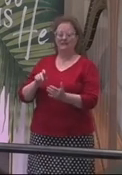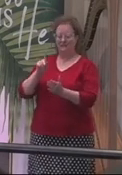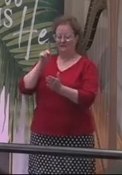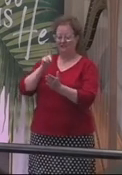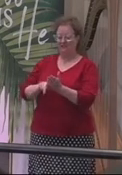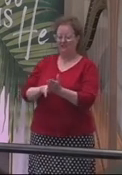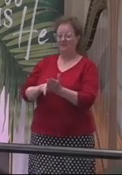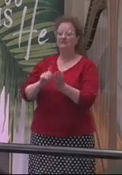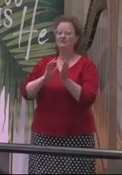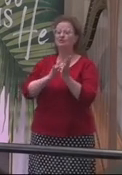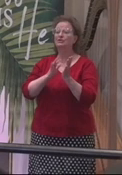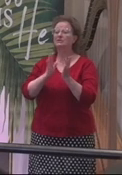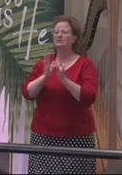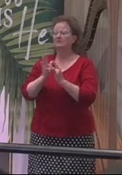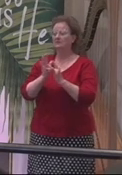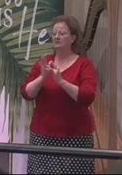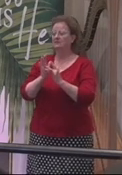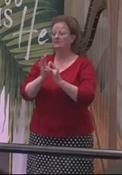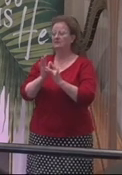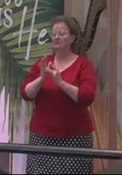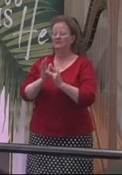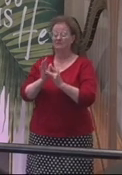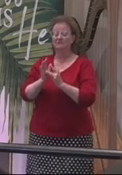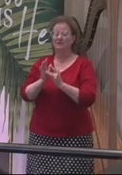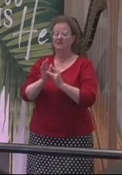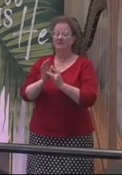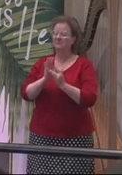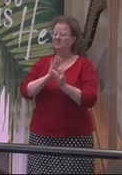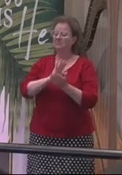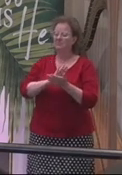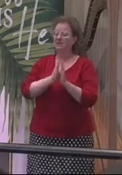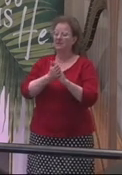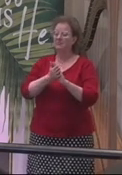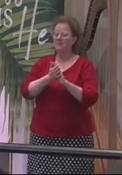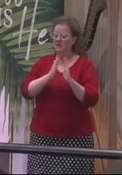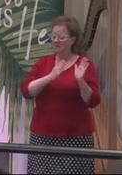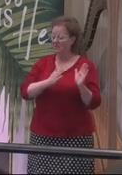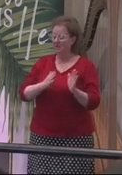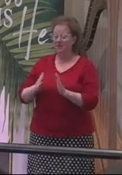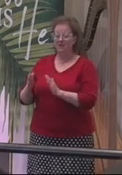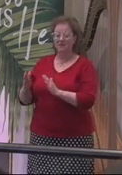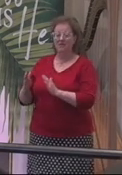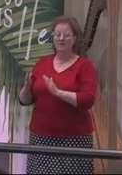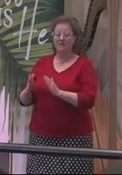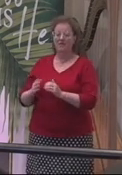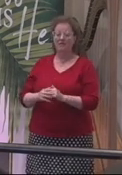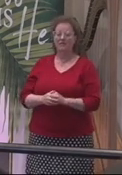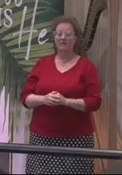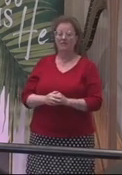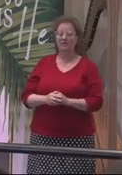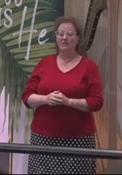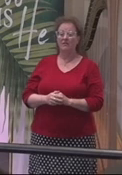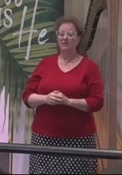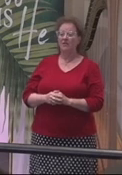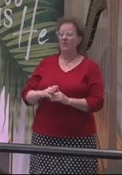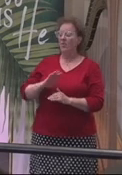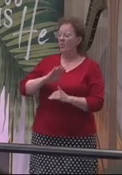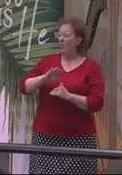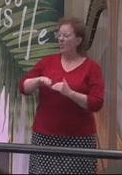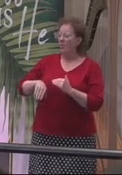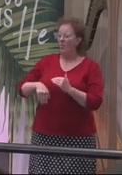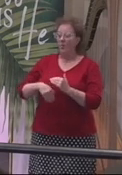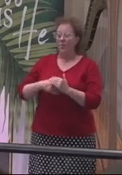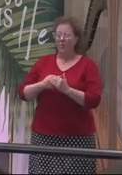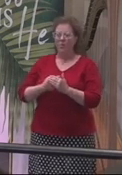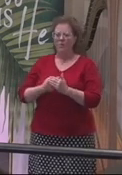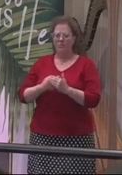tomb. And that's exactly what they did. They took all of their wits, they took all of